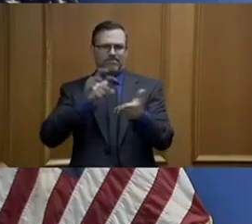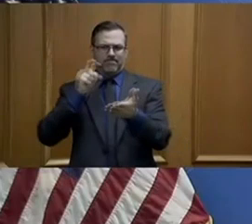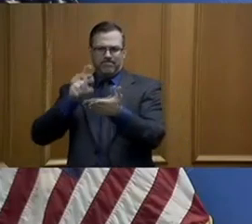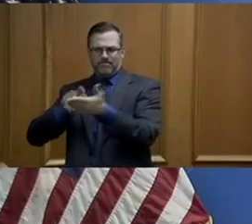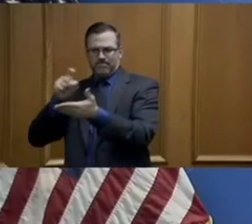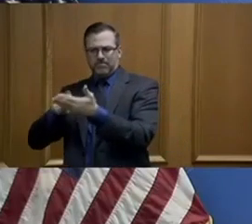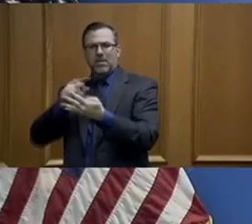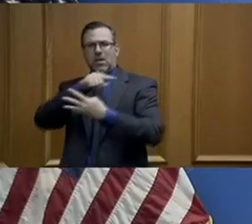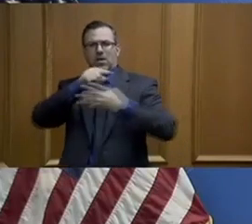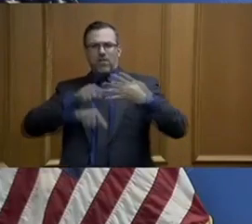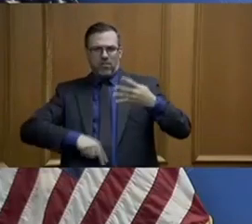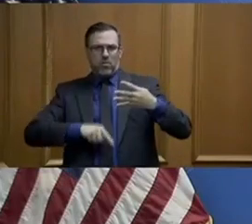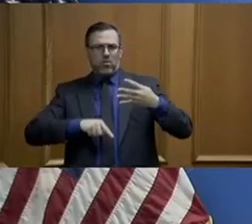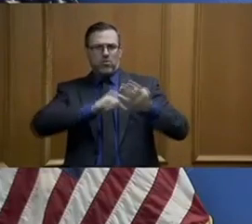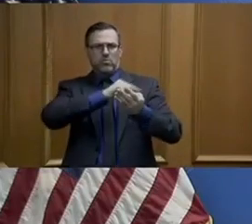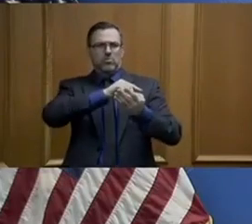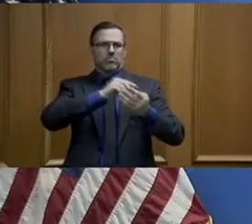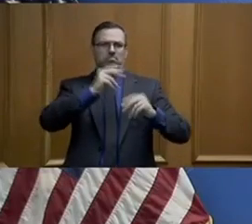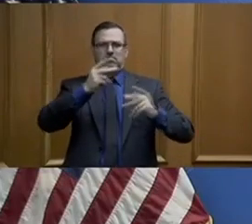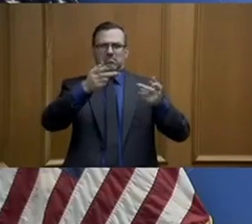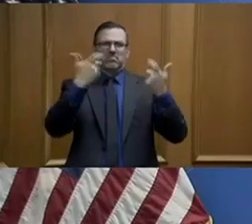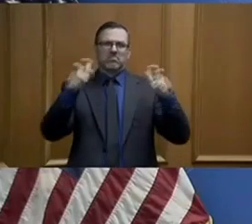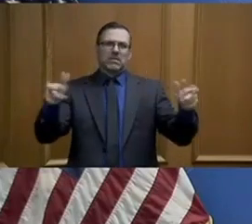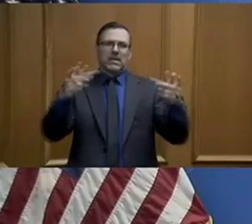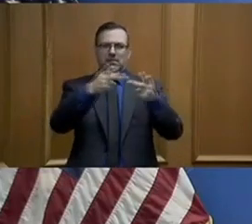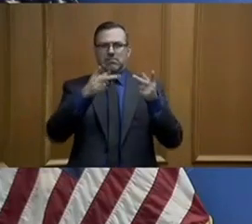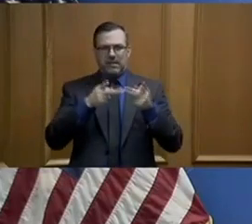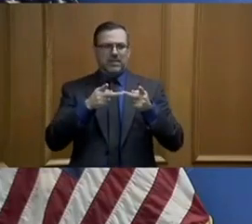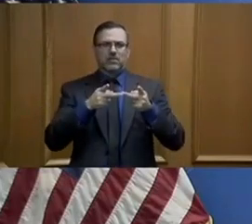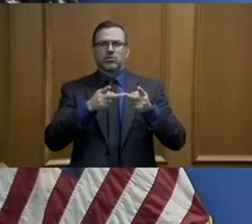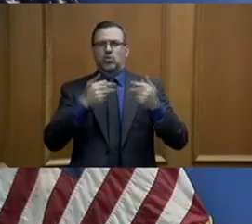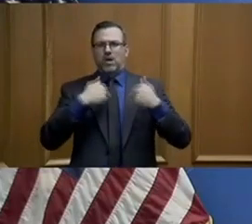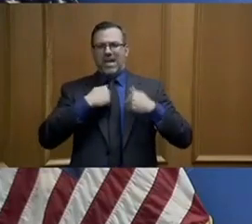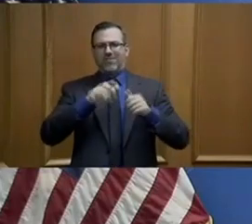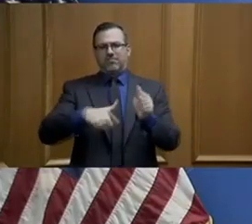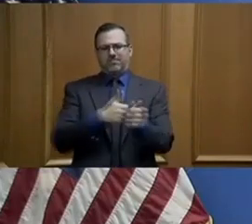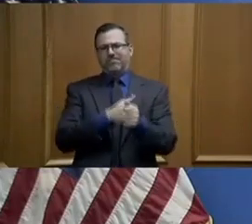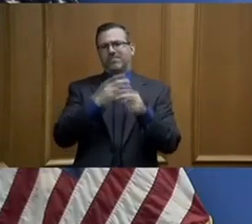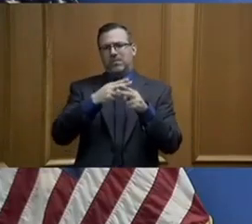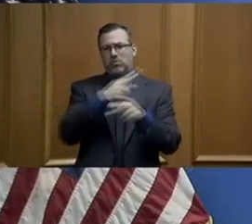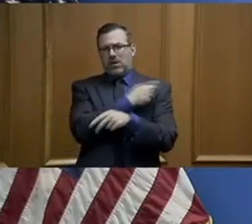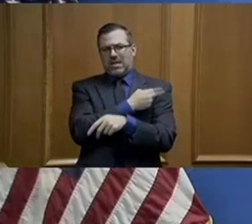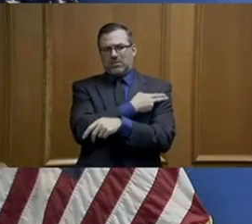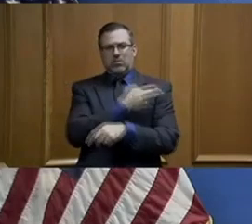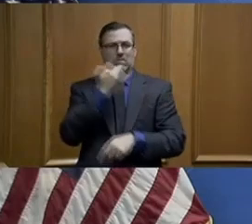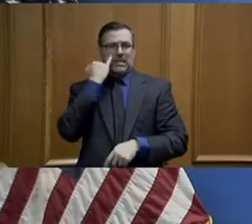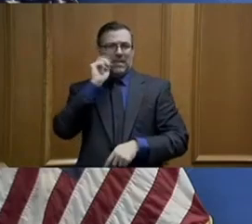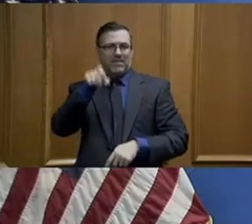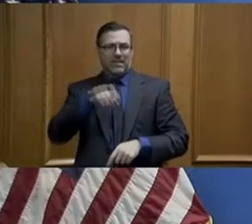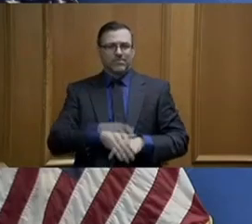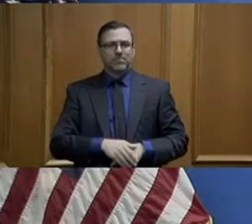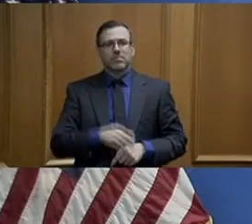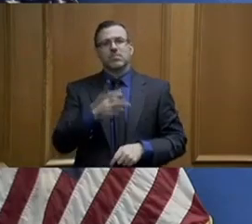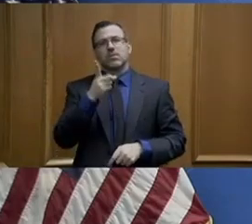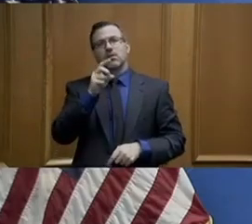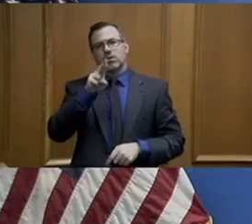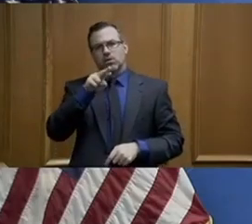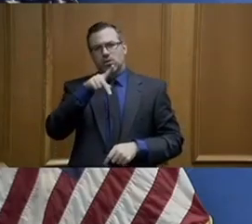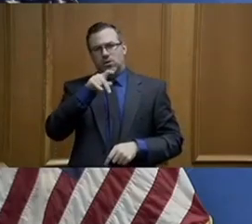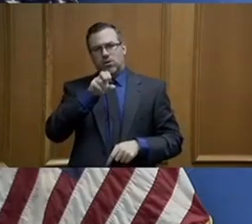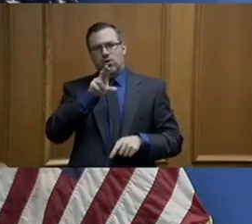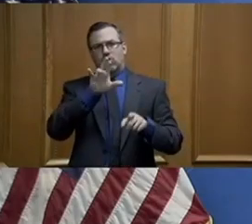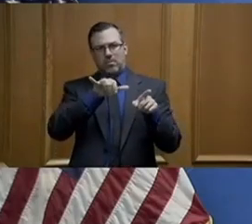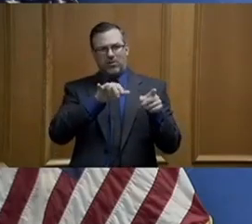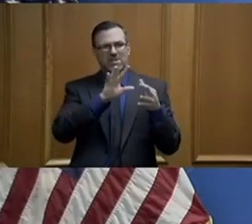Corps of Engineers. We are still assessing because, as the governor has said and as Dr. Piercy has said, is we